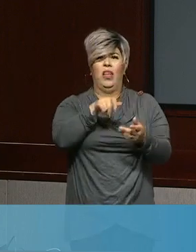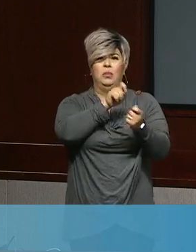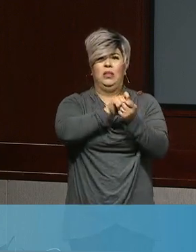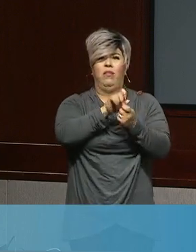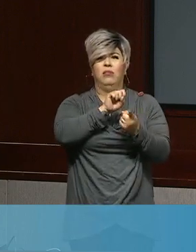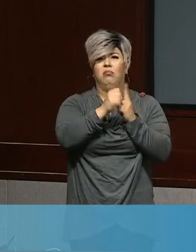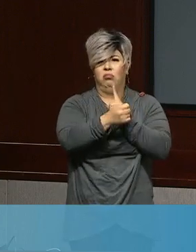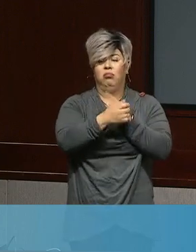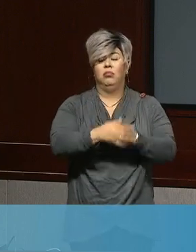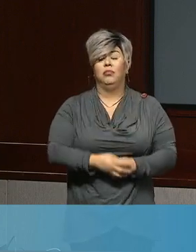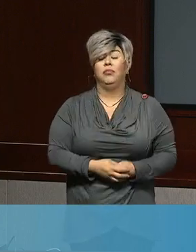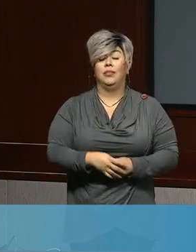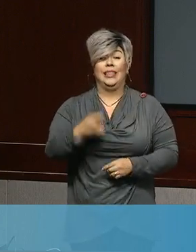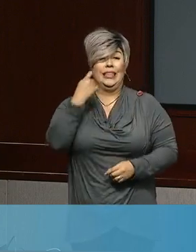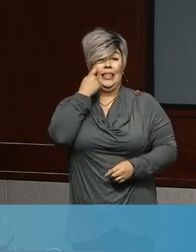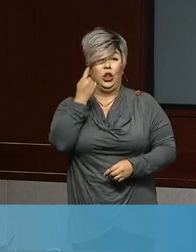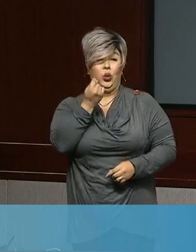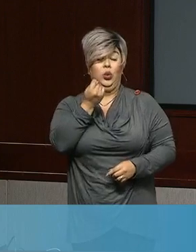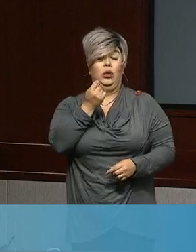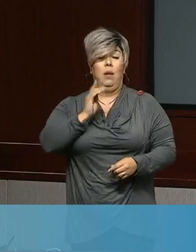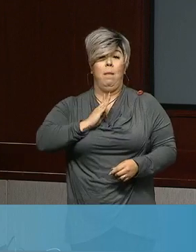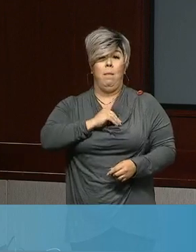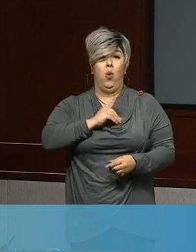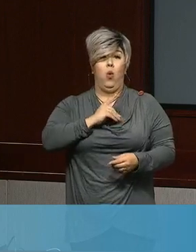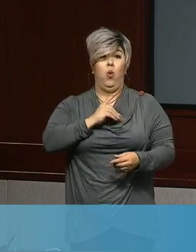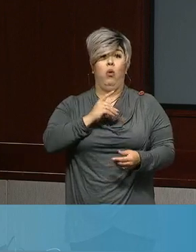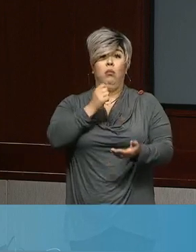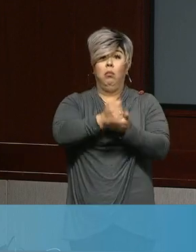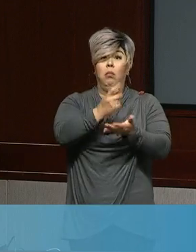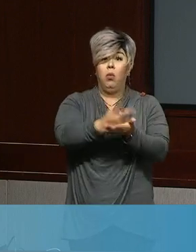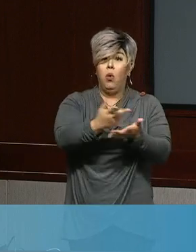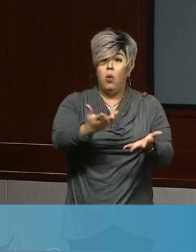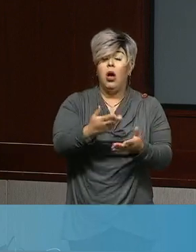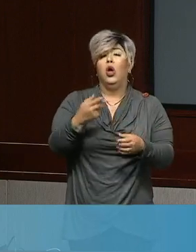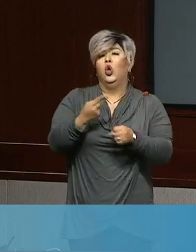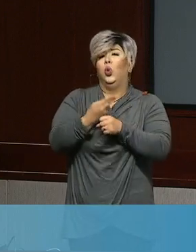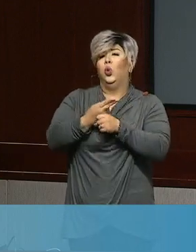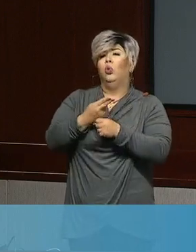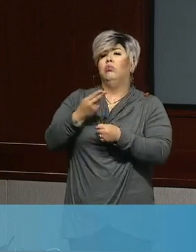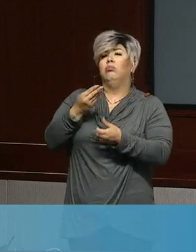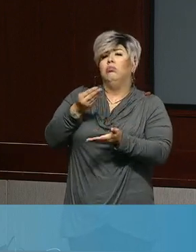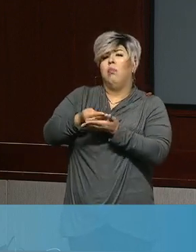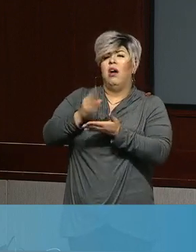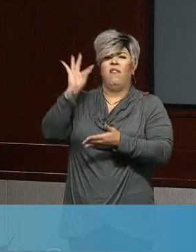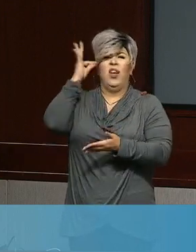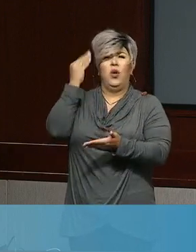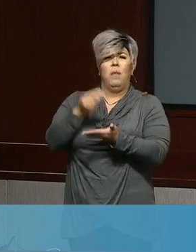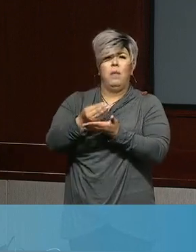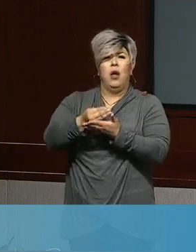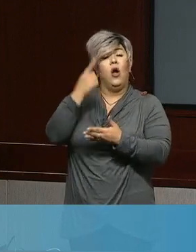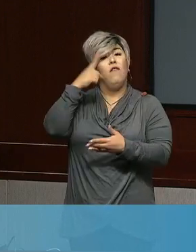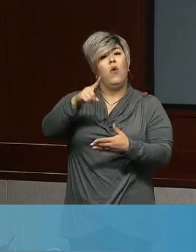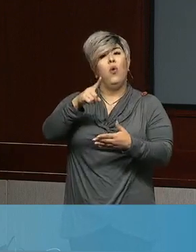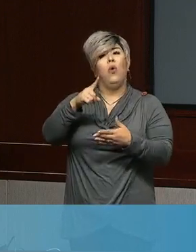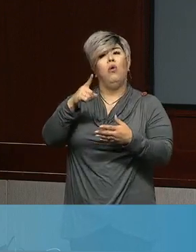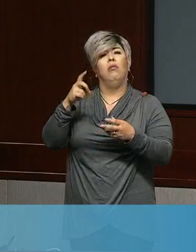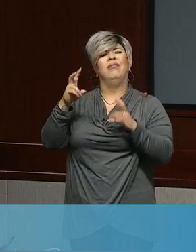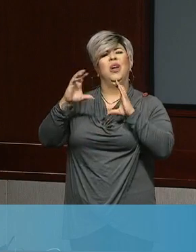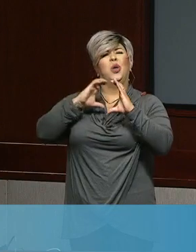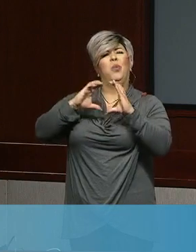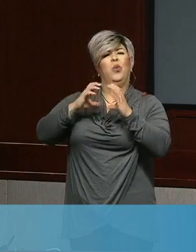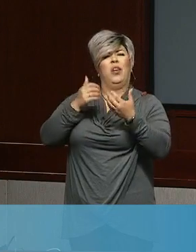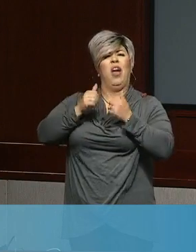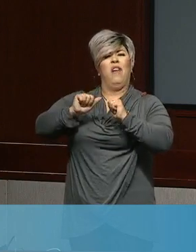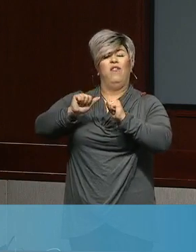On Tuesday, the board also authorized use of federal CARES Act funding for a county-wide public communications effort that will